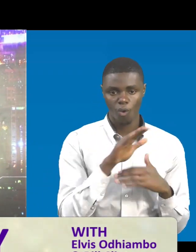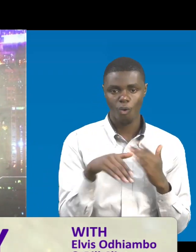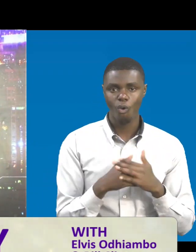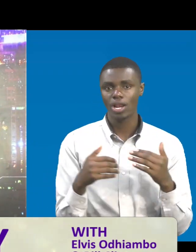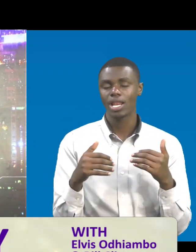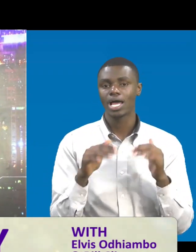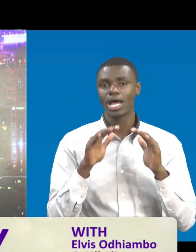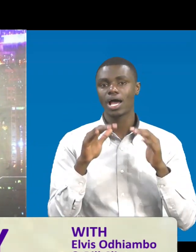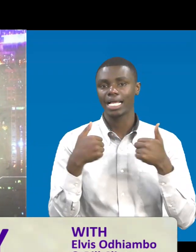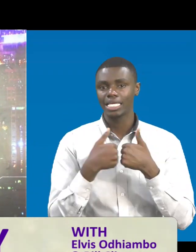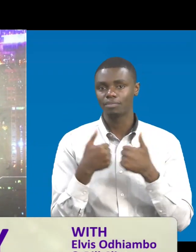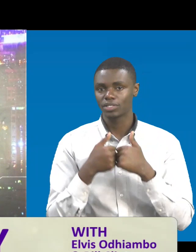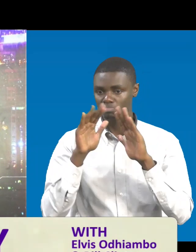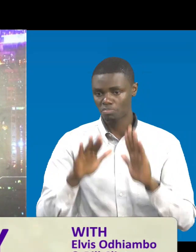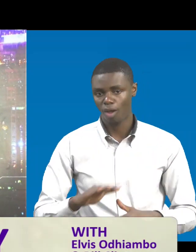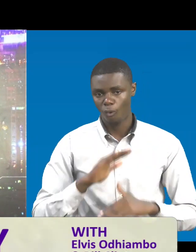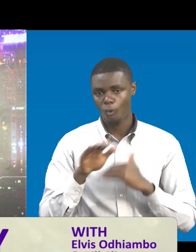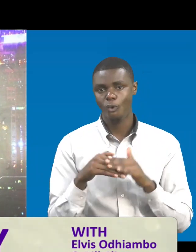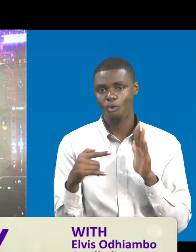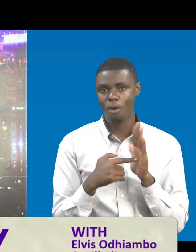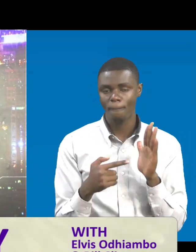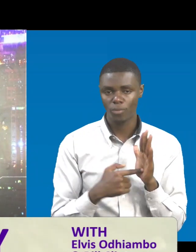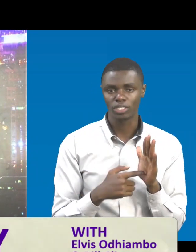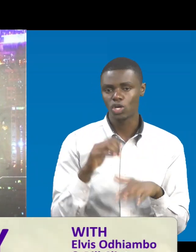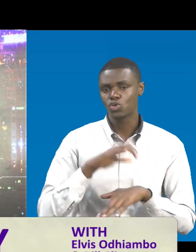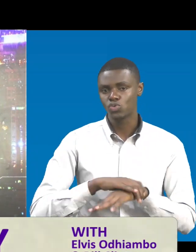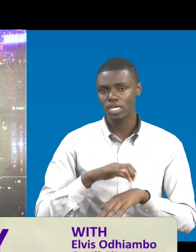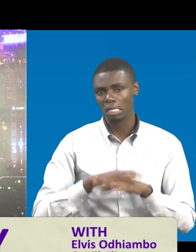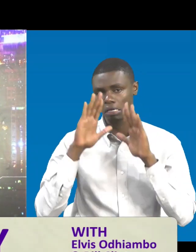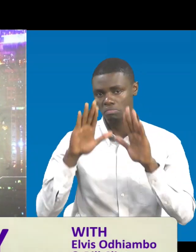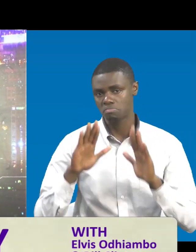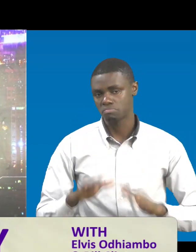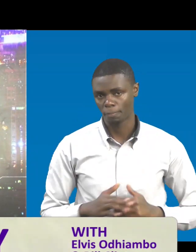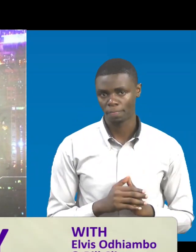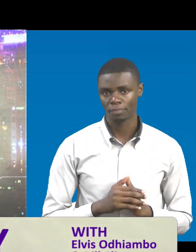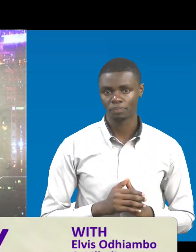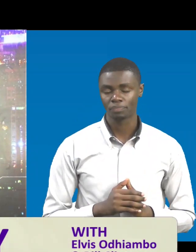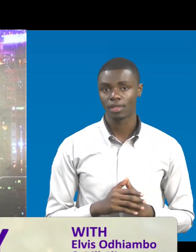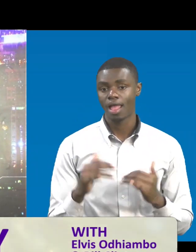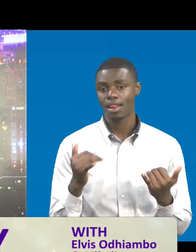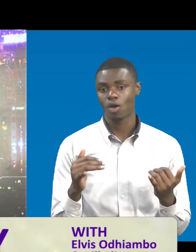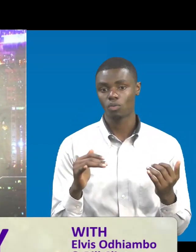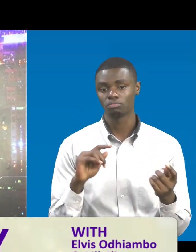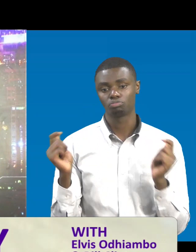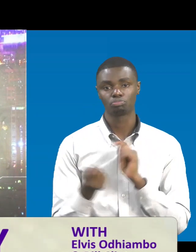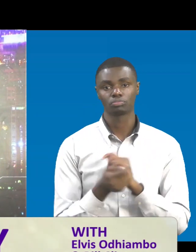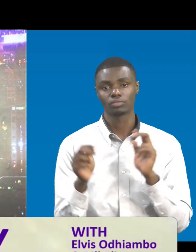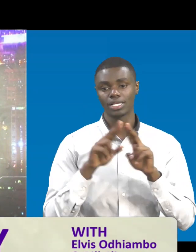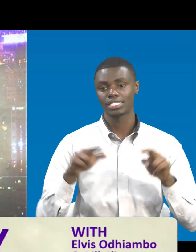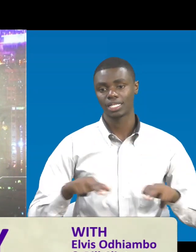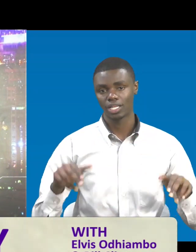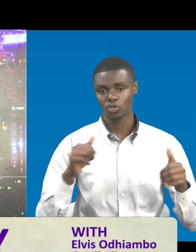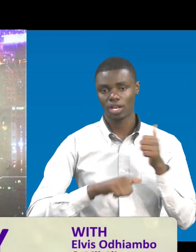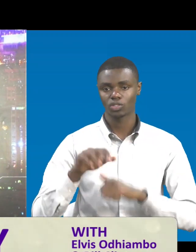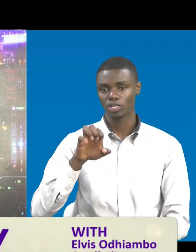are important. All points along the way that you get are important as well. Now let's switch up to some international action,